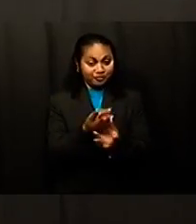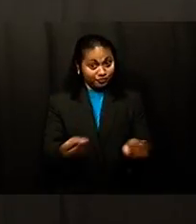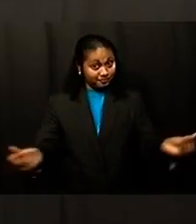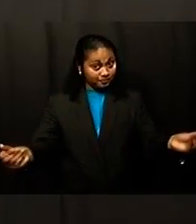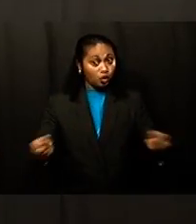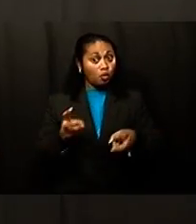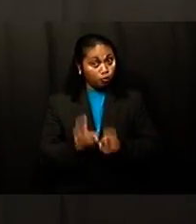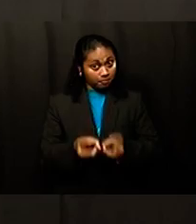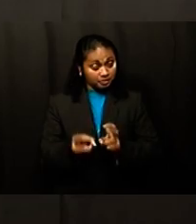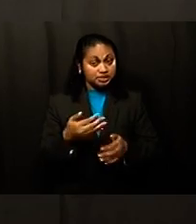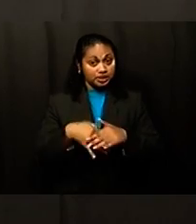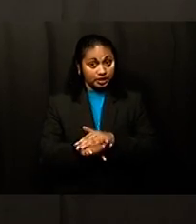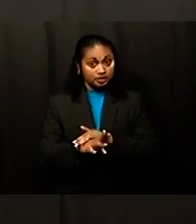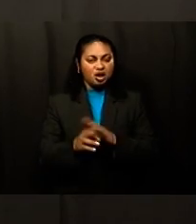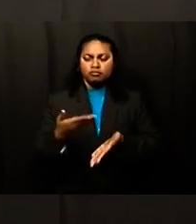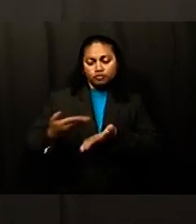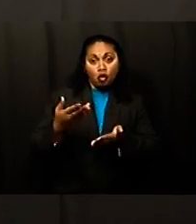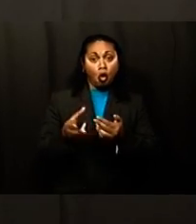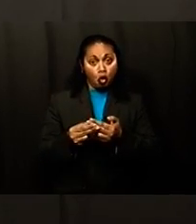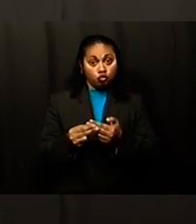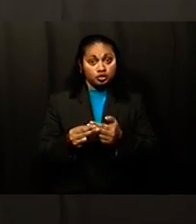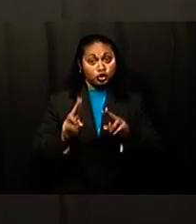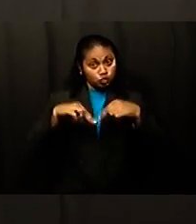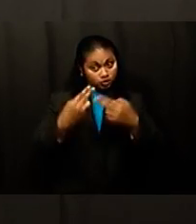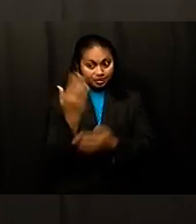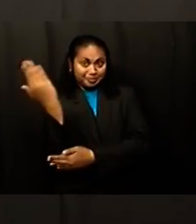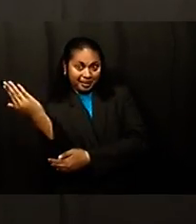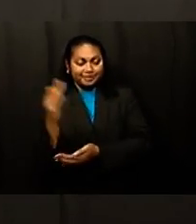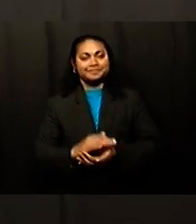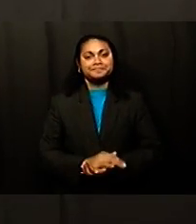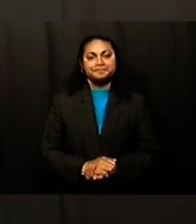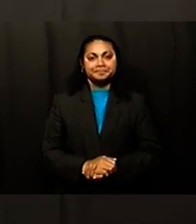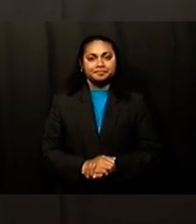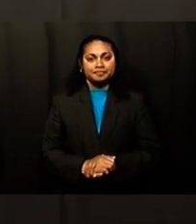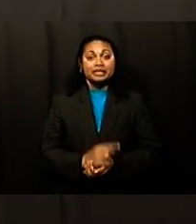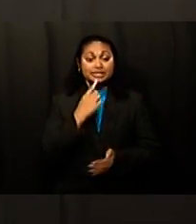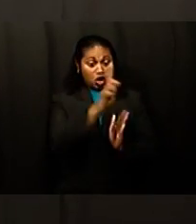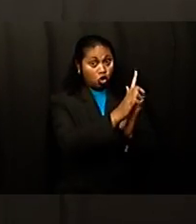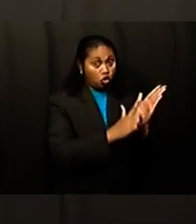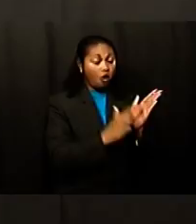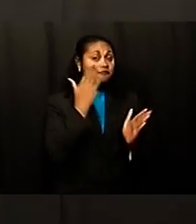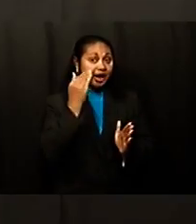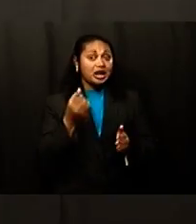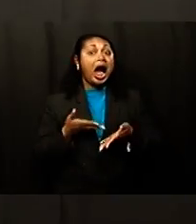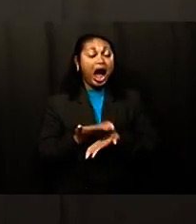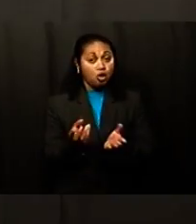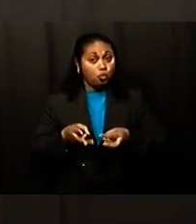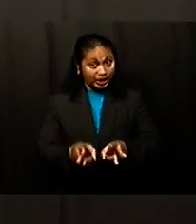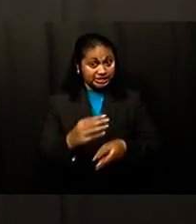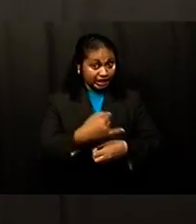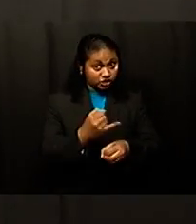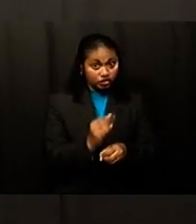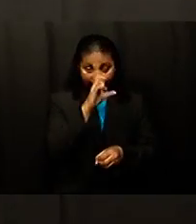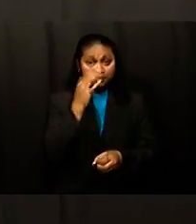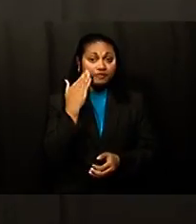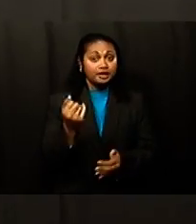for more discreet ways of solving disputes through bargaining units rather than relying on unions. The decree defined essential national